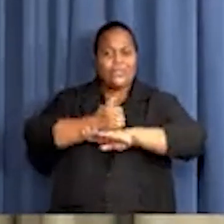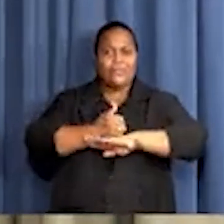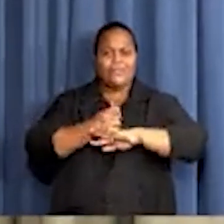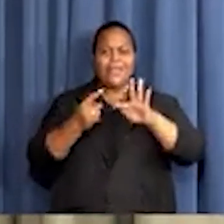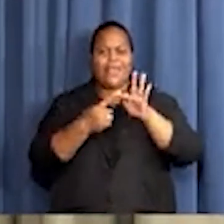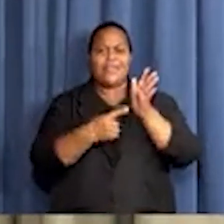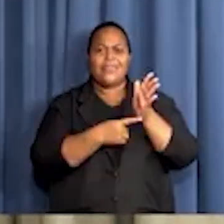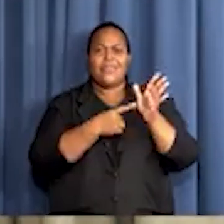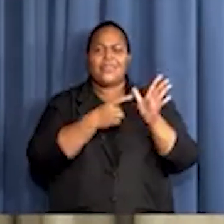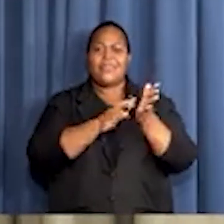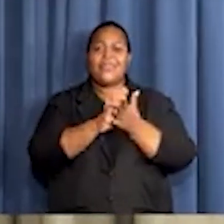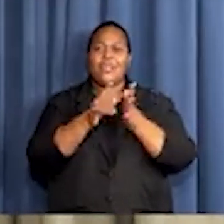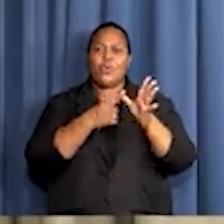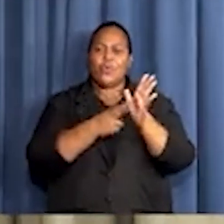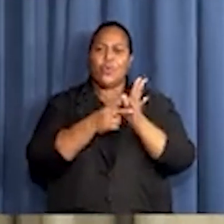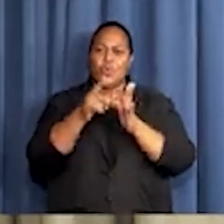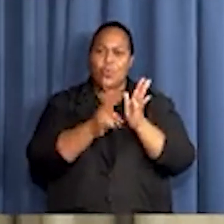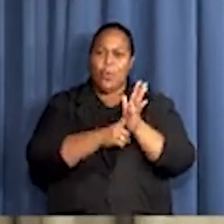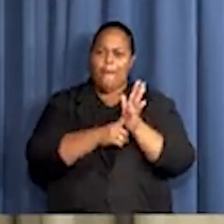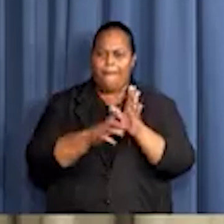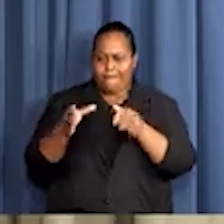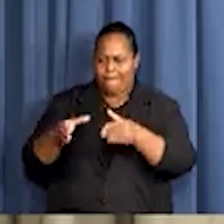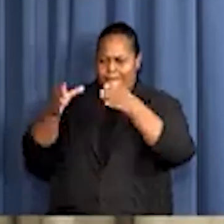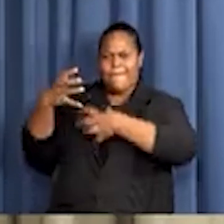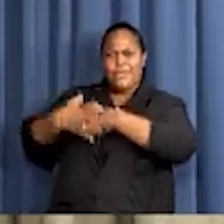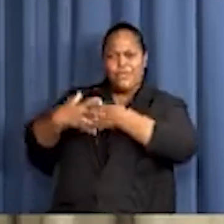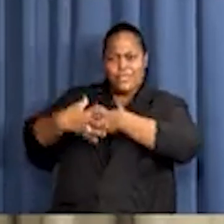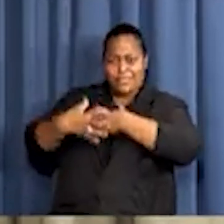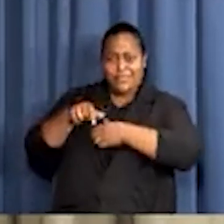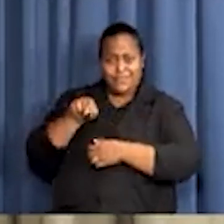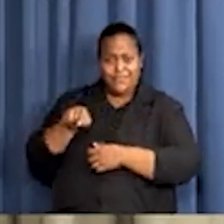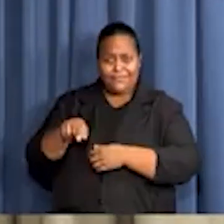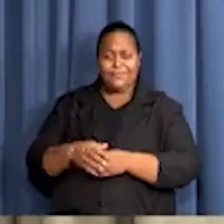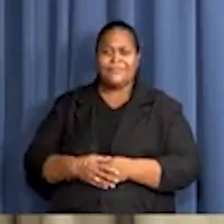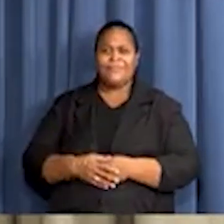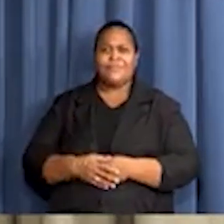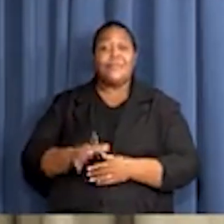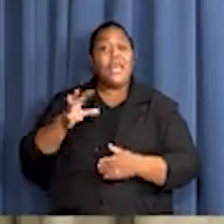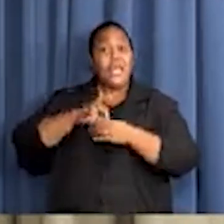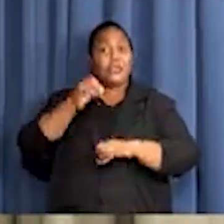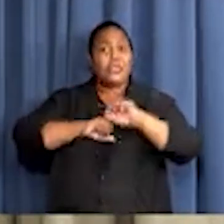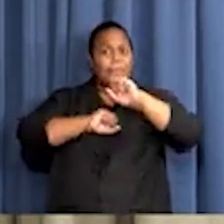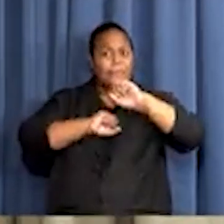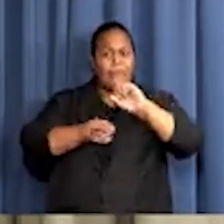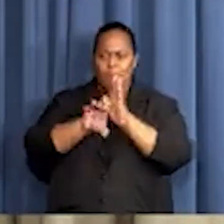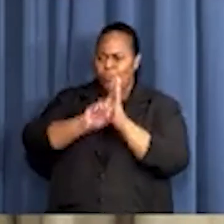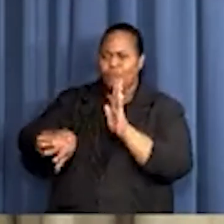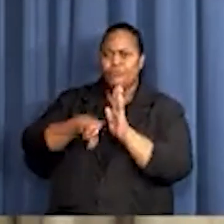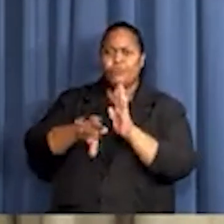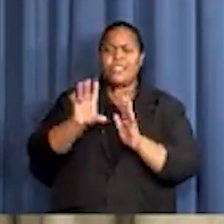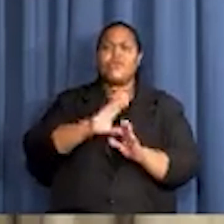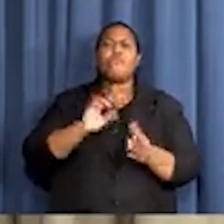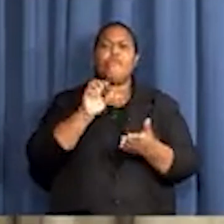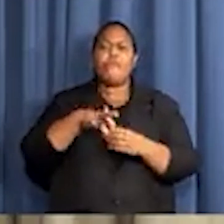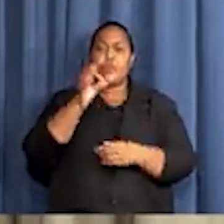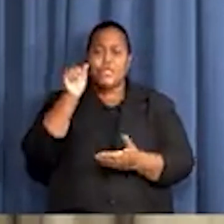plant. Throughout the election campaign, the removal of voting rights from citizens of towns and cities